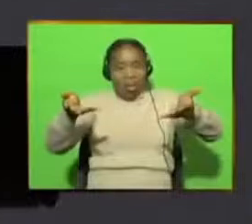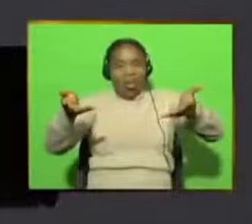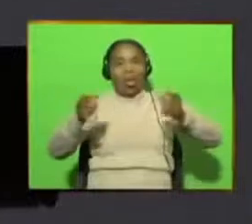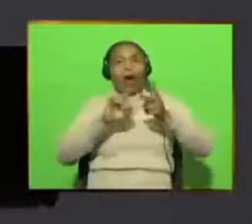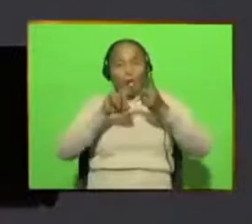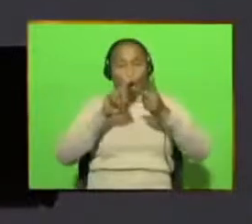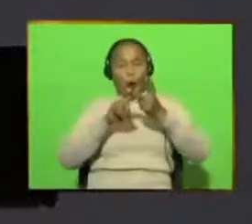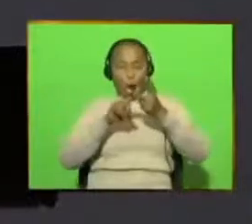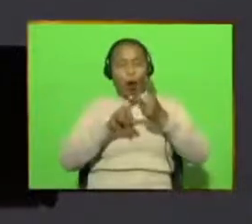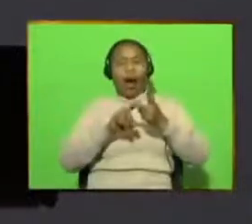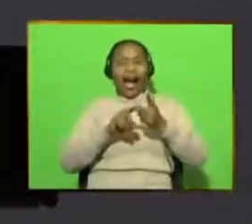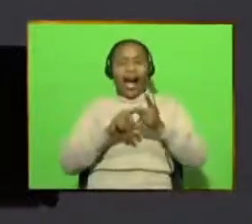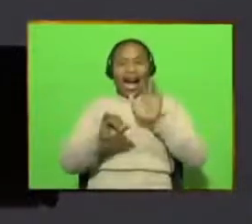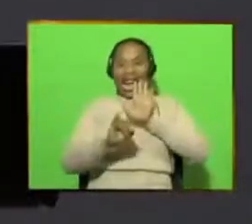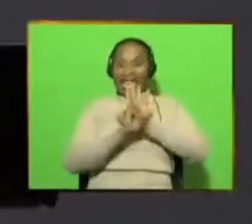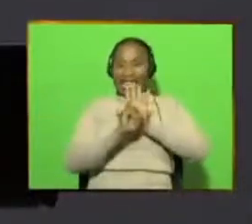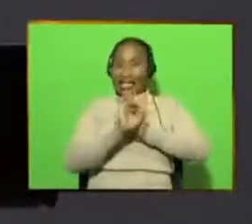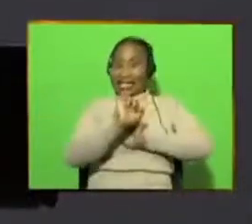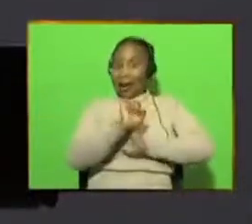identity.